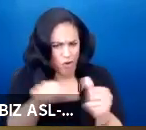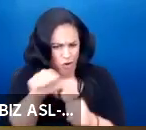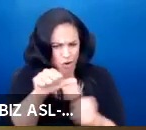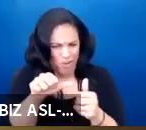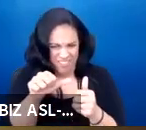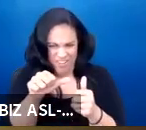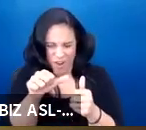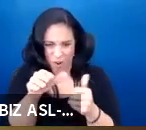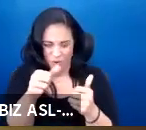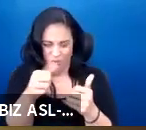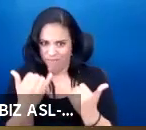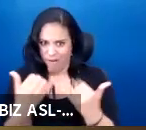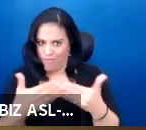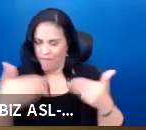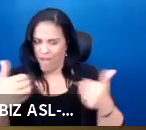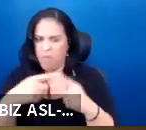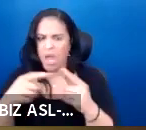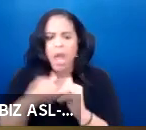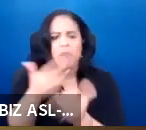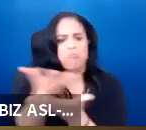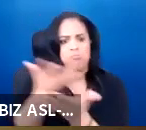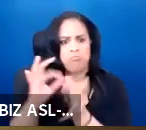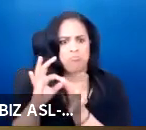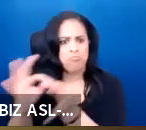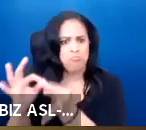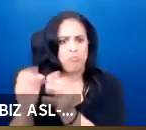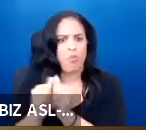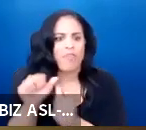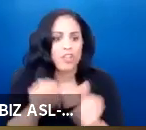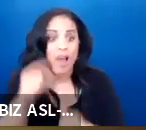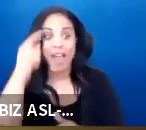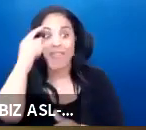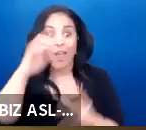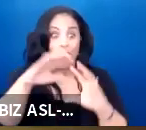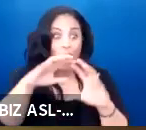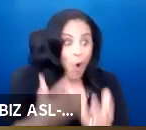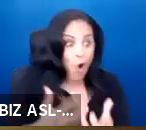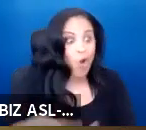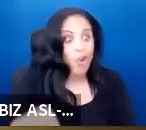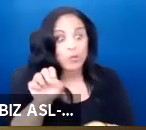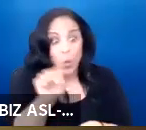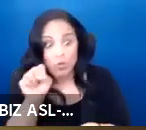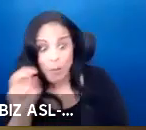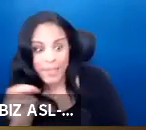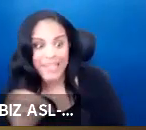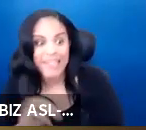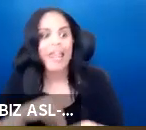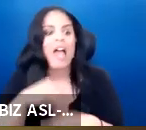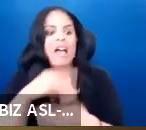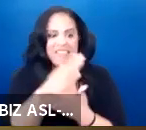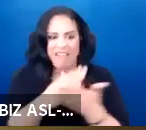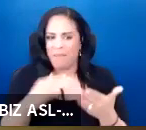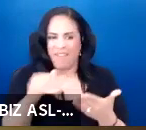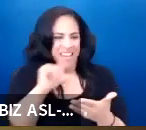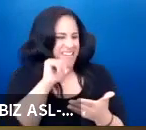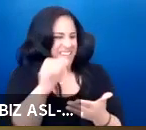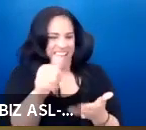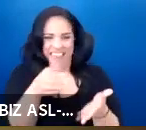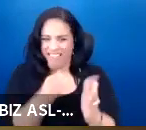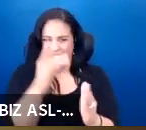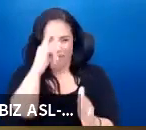what I hope for, but I feel like the world and the social media and the very quick conversations don't always allow for nuance. And what I